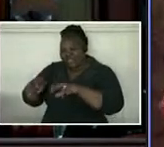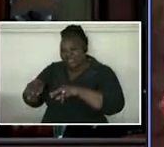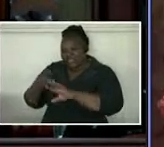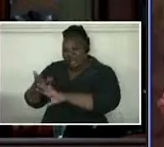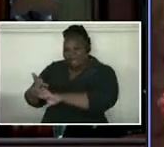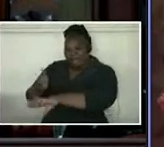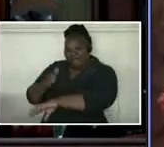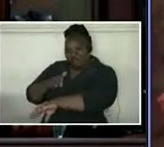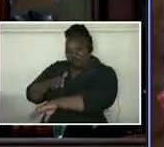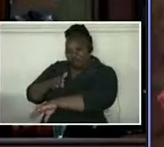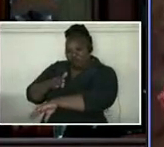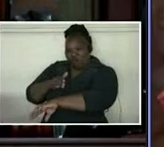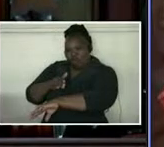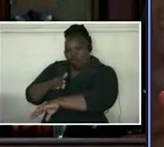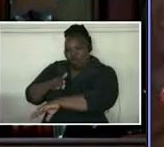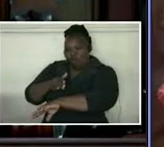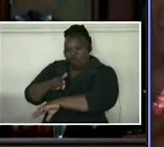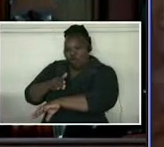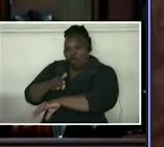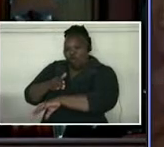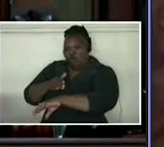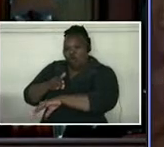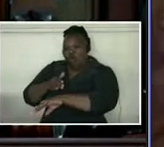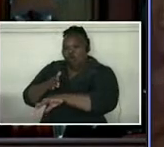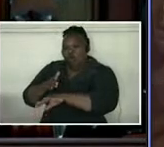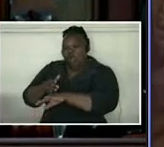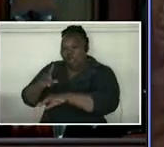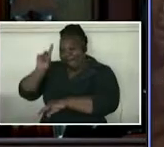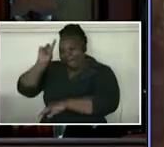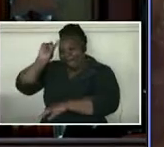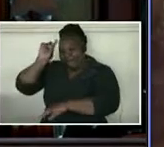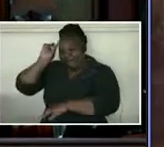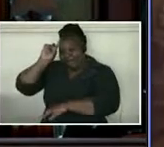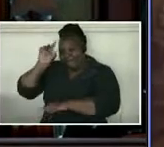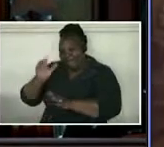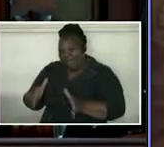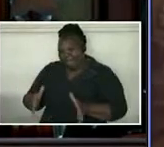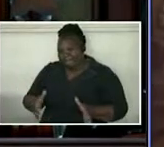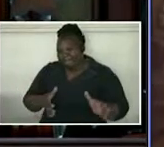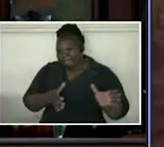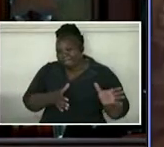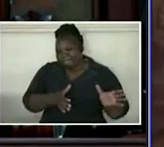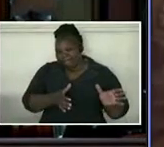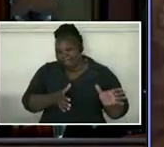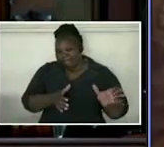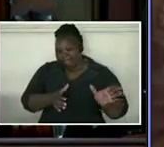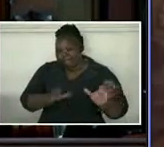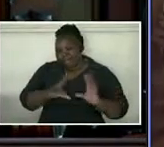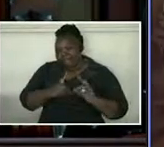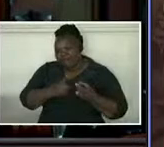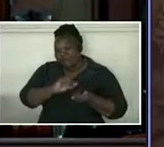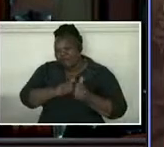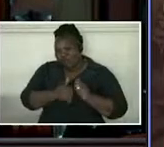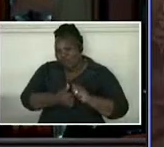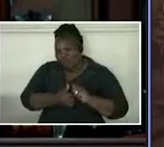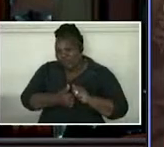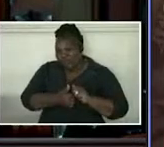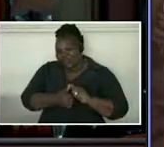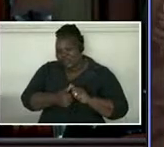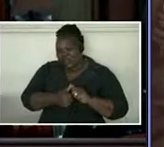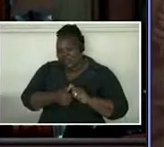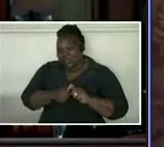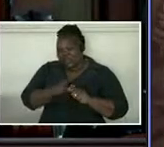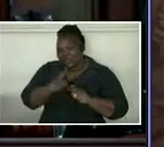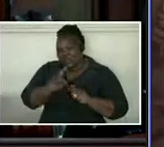we were site declined in black communities where sports developed a concept of